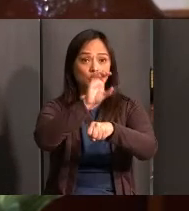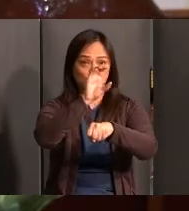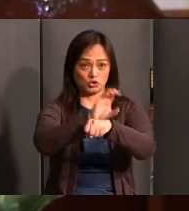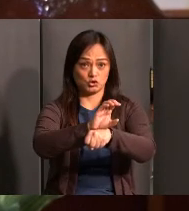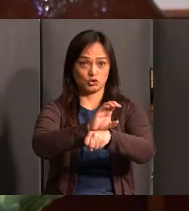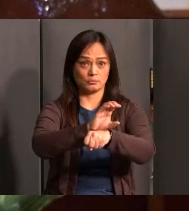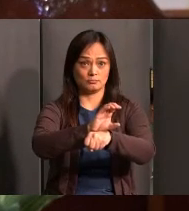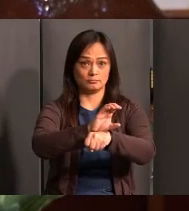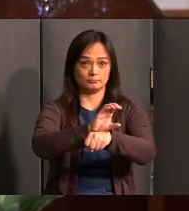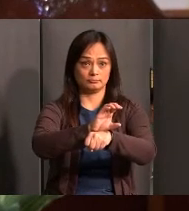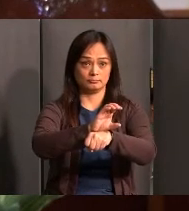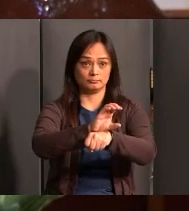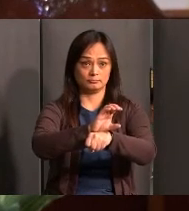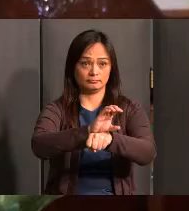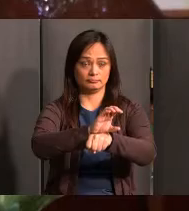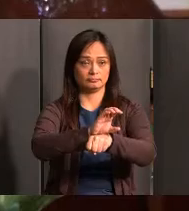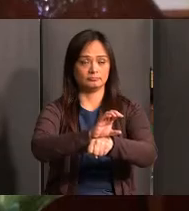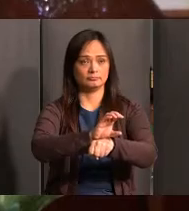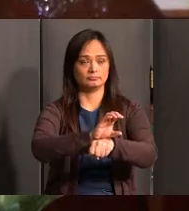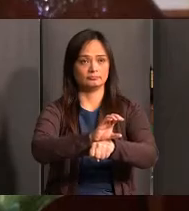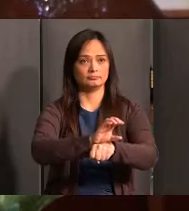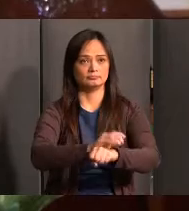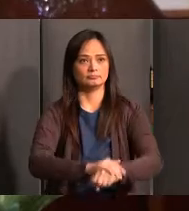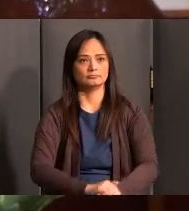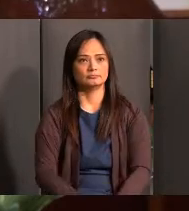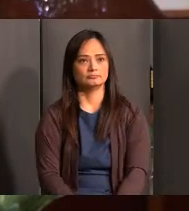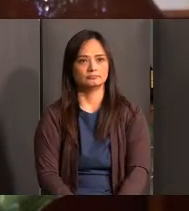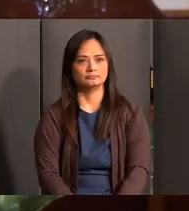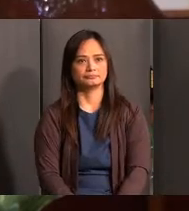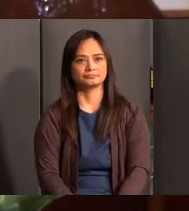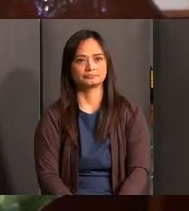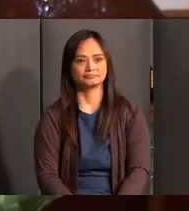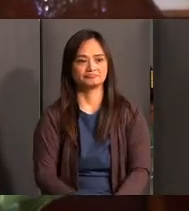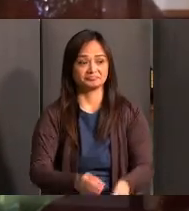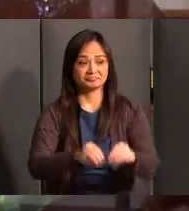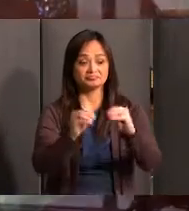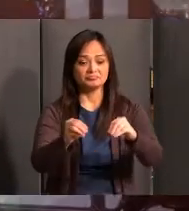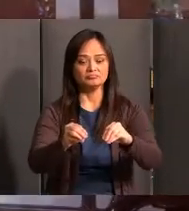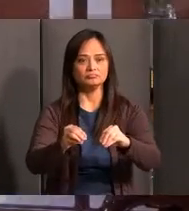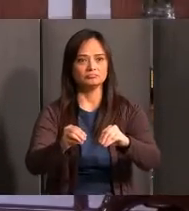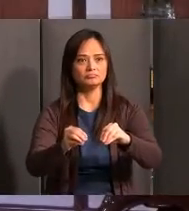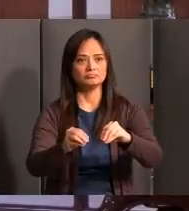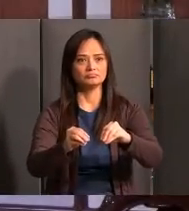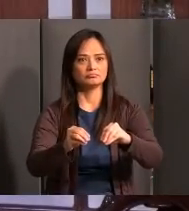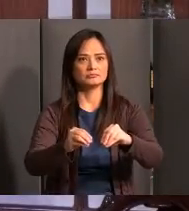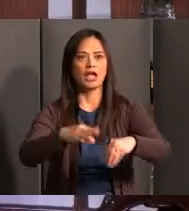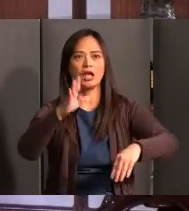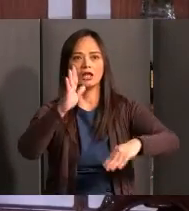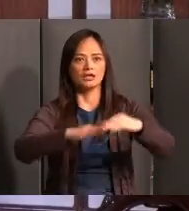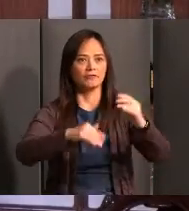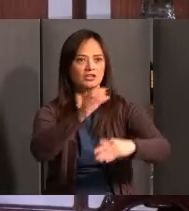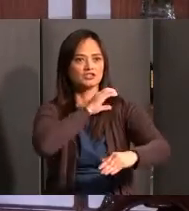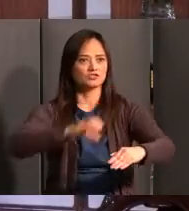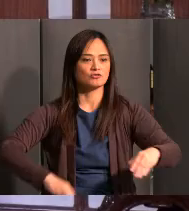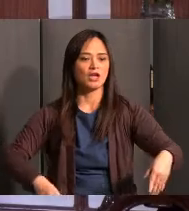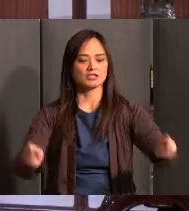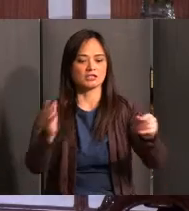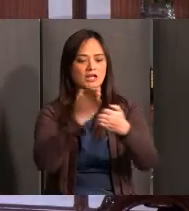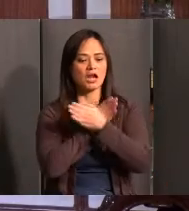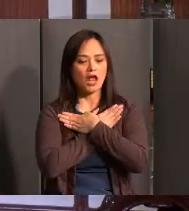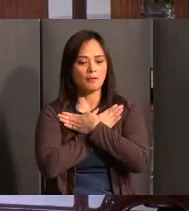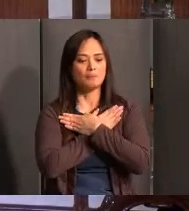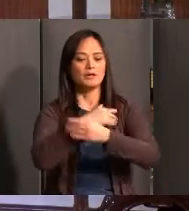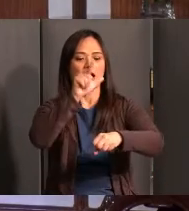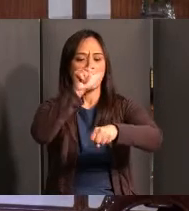church. Can we put Lighthouse Bible Baptist Church there? Ano nakalagay? Even as Christ